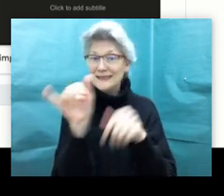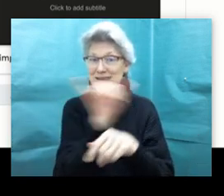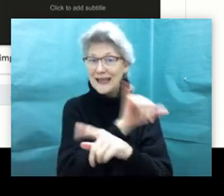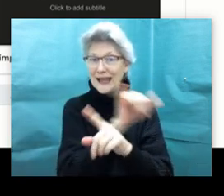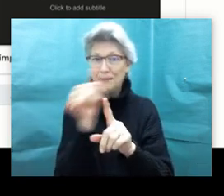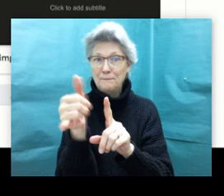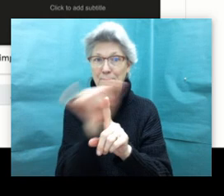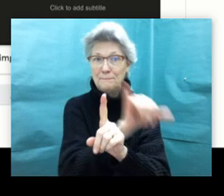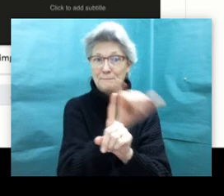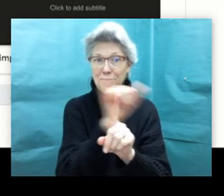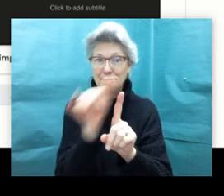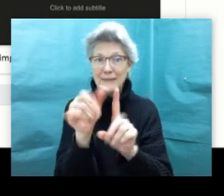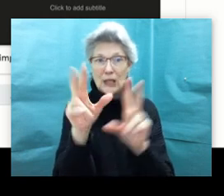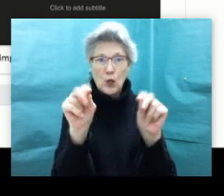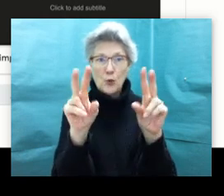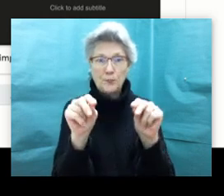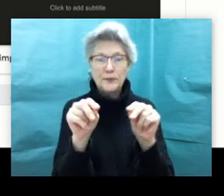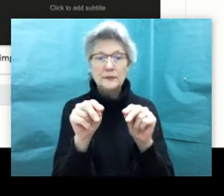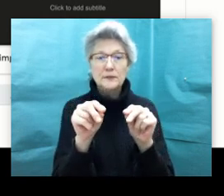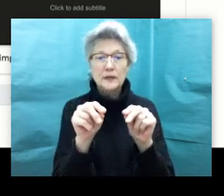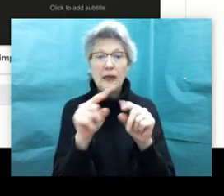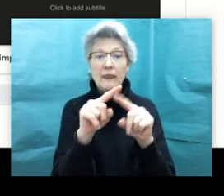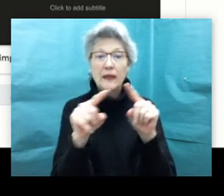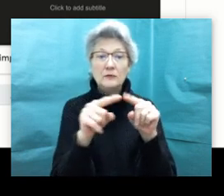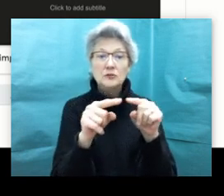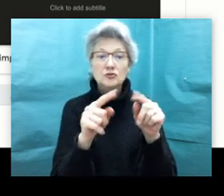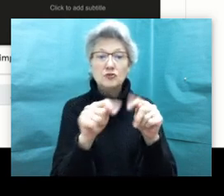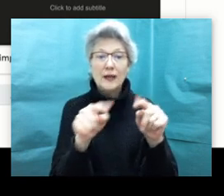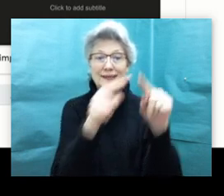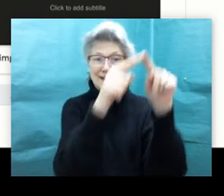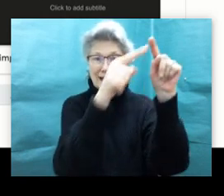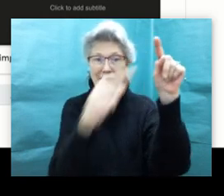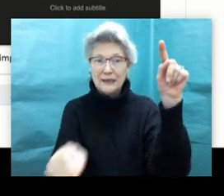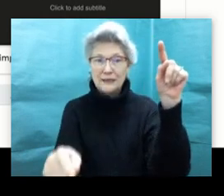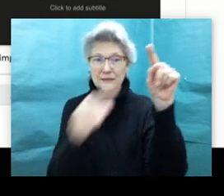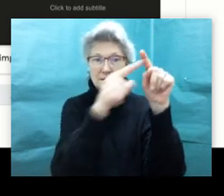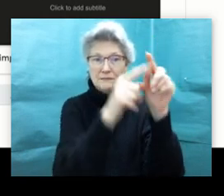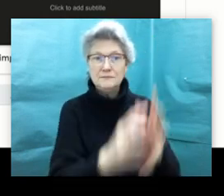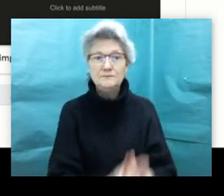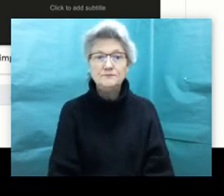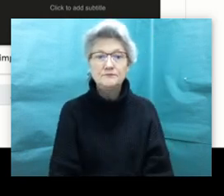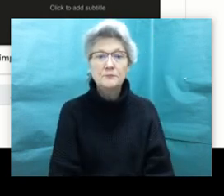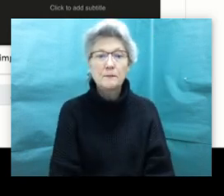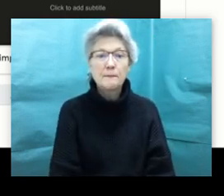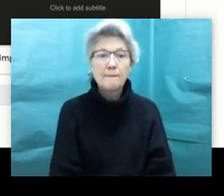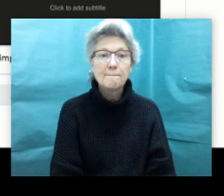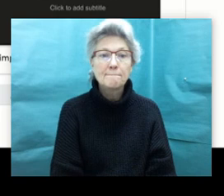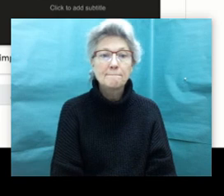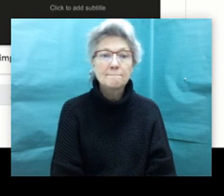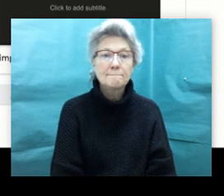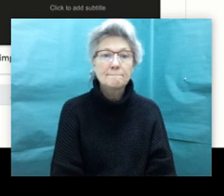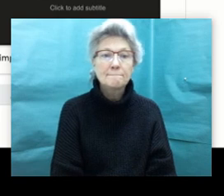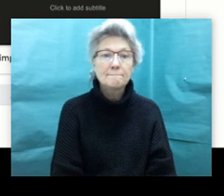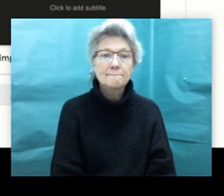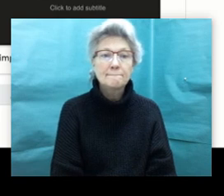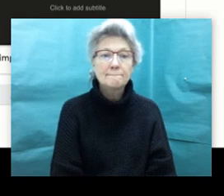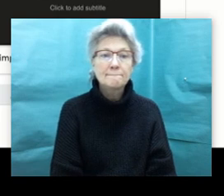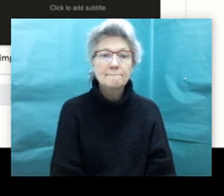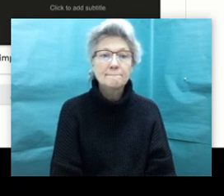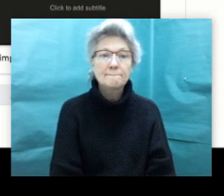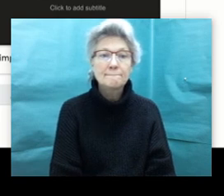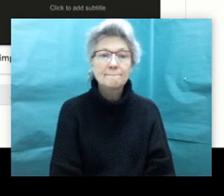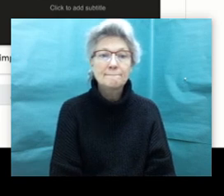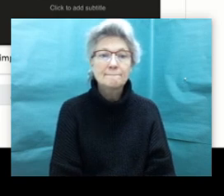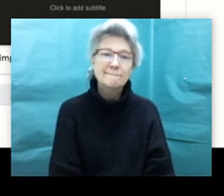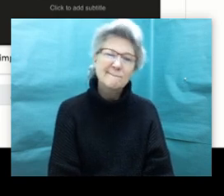Nope. And last but not least, we have diagonal. Would that work?